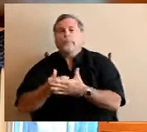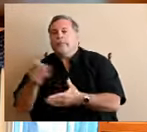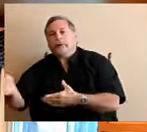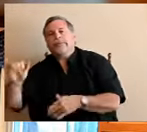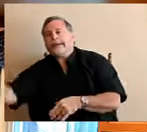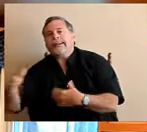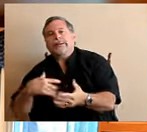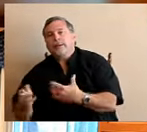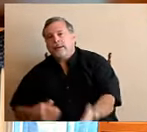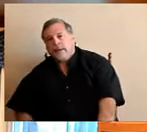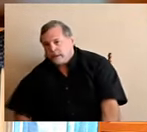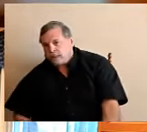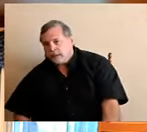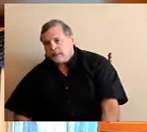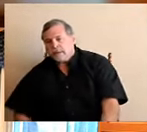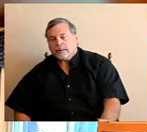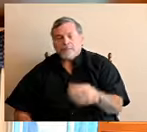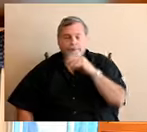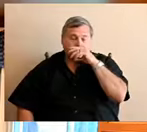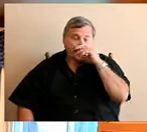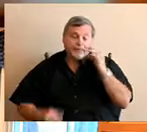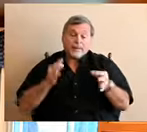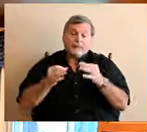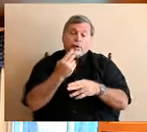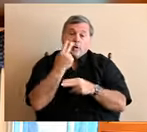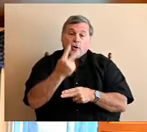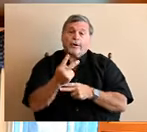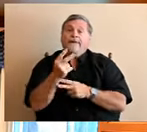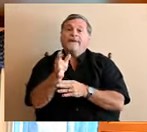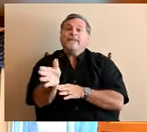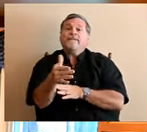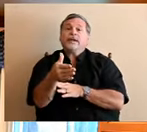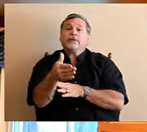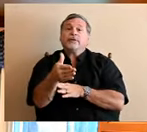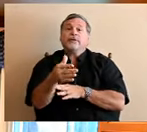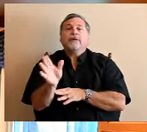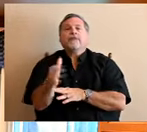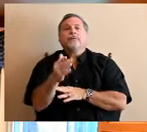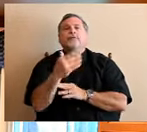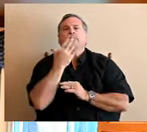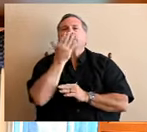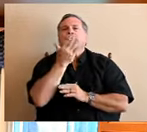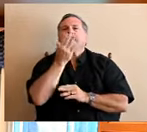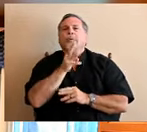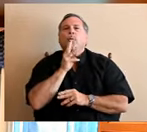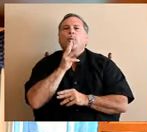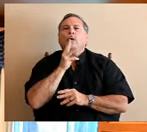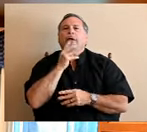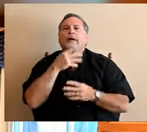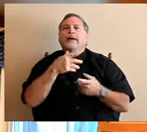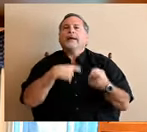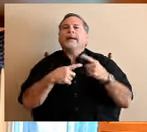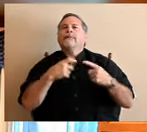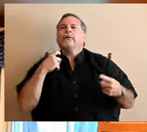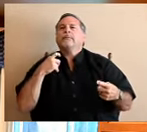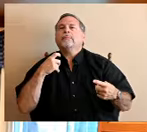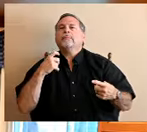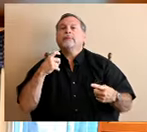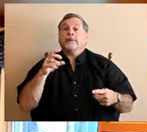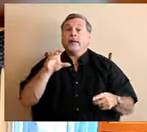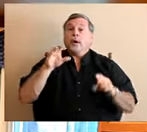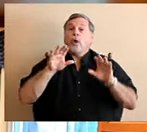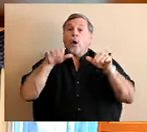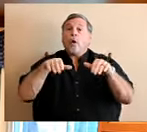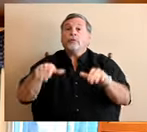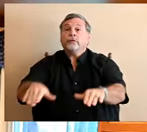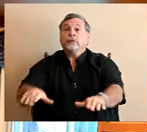wouldn't have bought those, okay? When you're looking at fish, fish should smell like the water it came from. If you got it from an ocean,